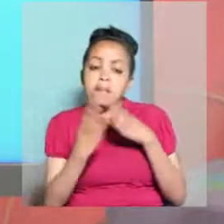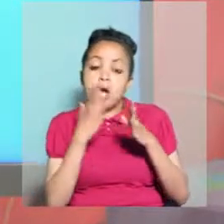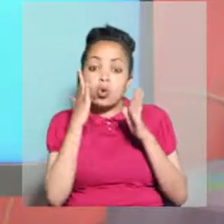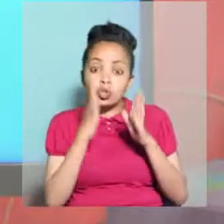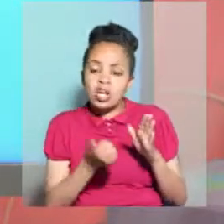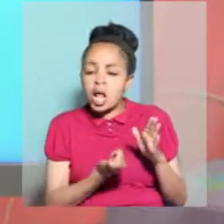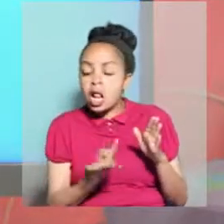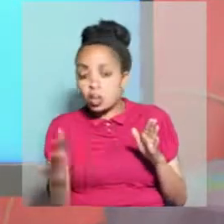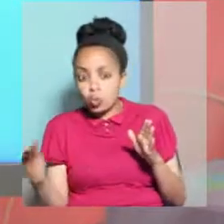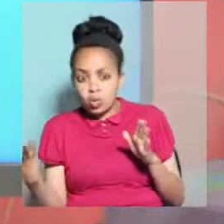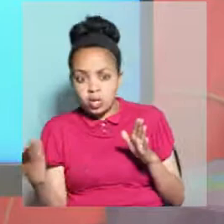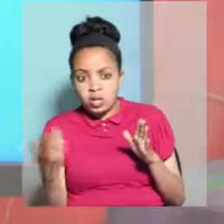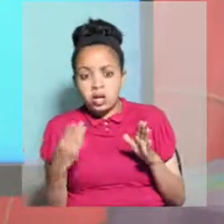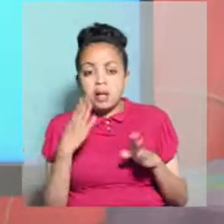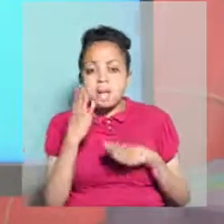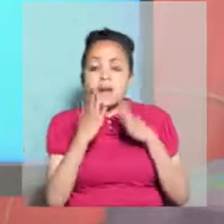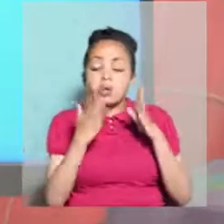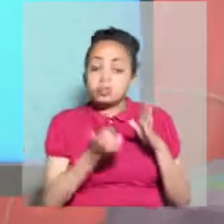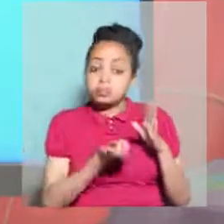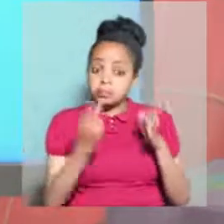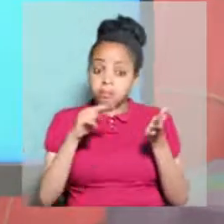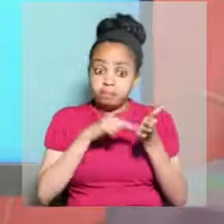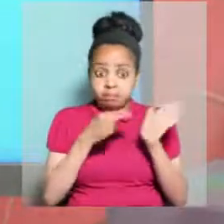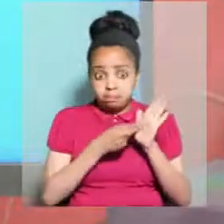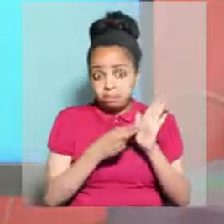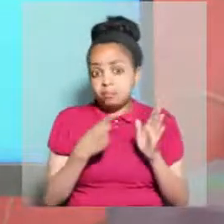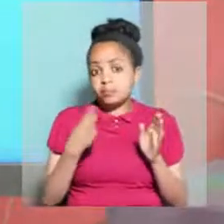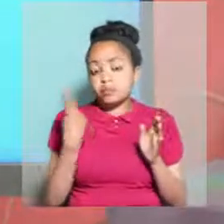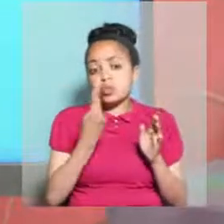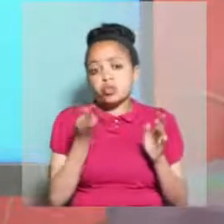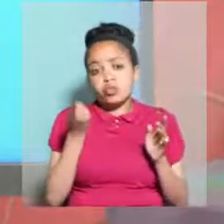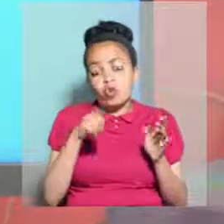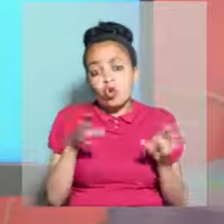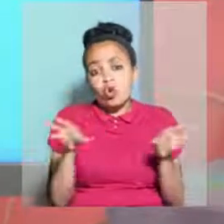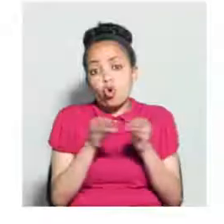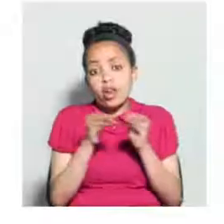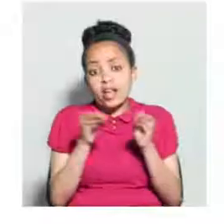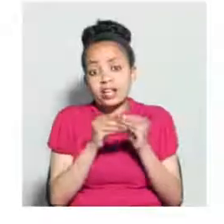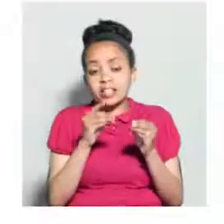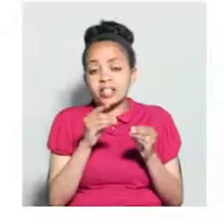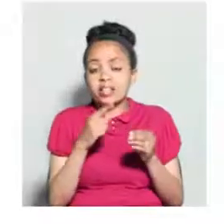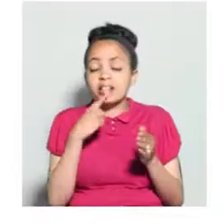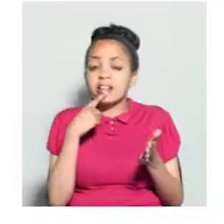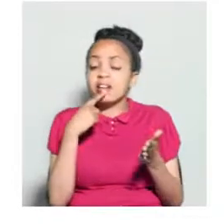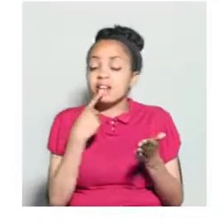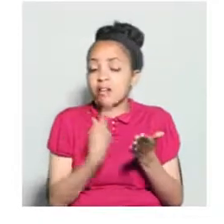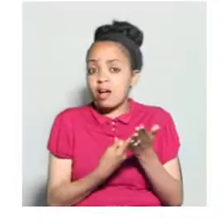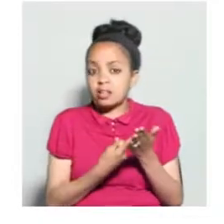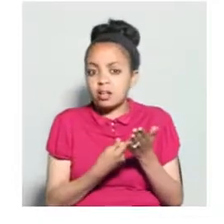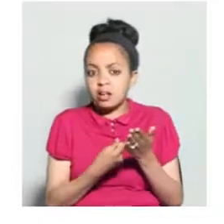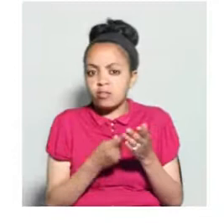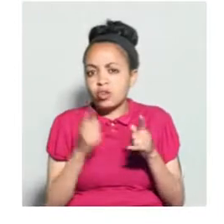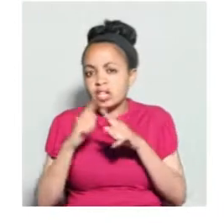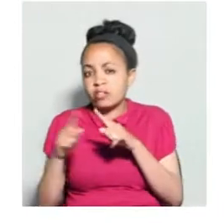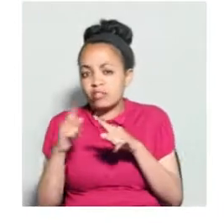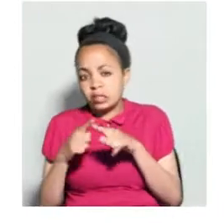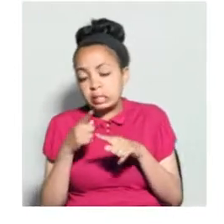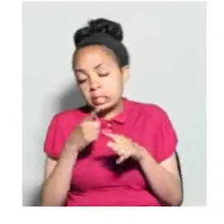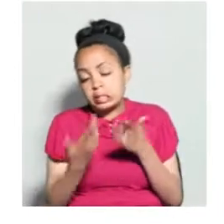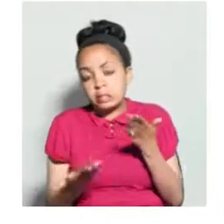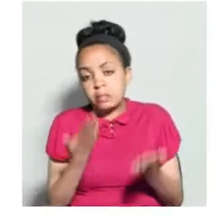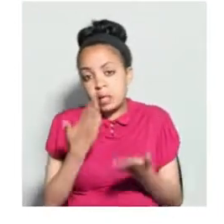tool. Biological tool means it is used for that of collecting data from different sources. This tool may